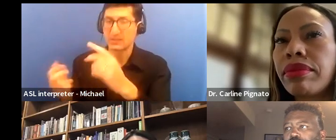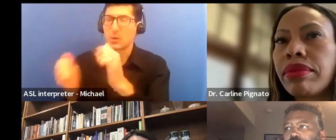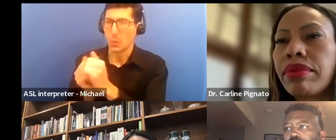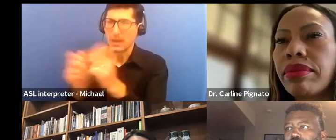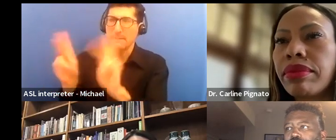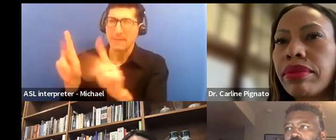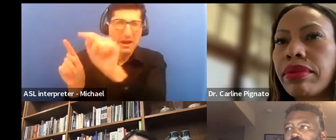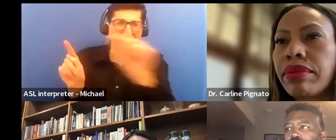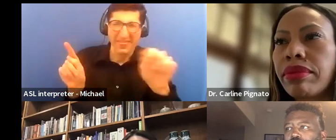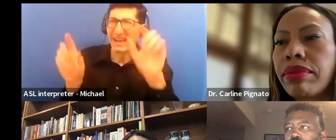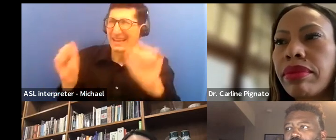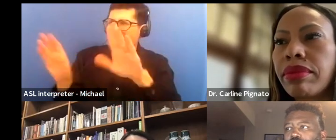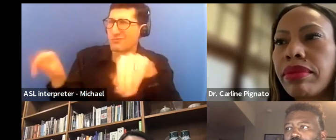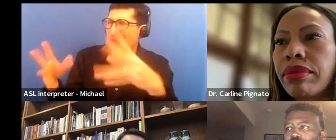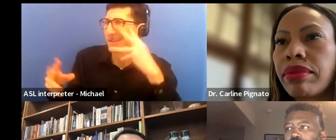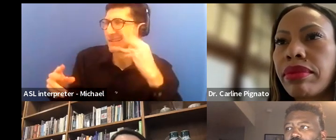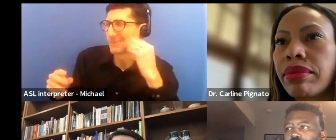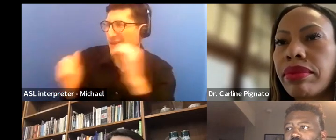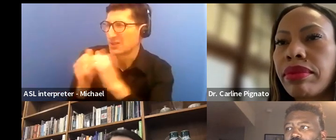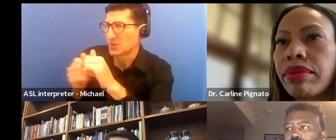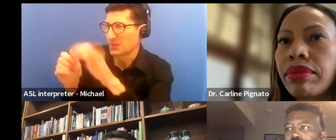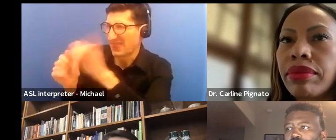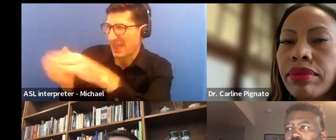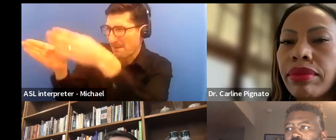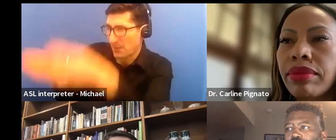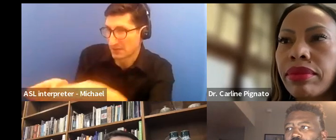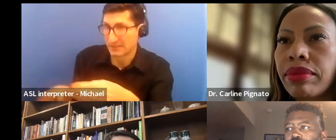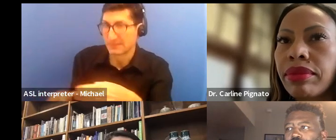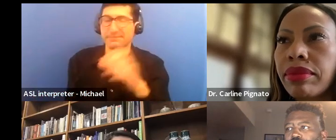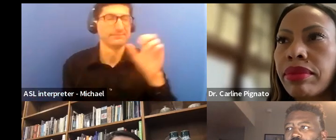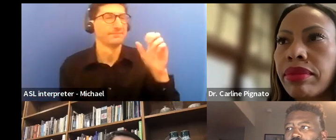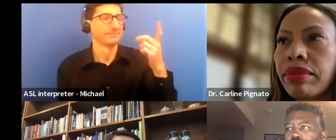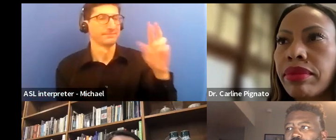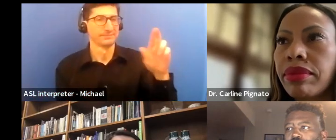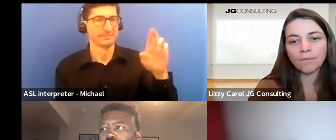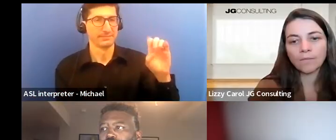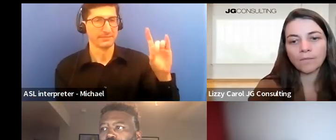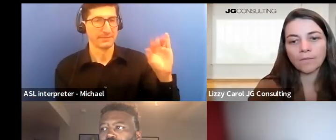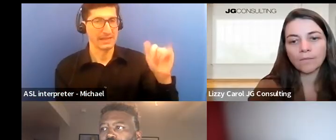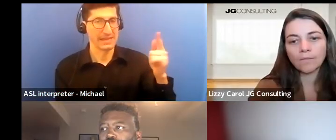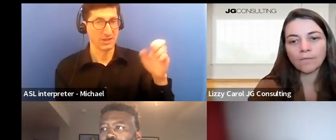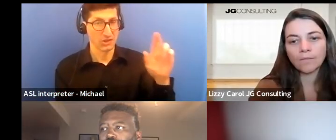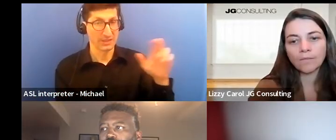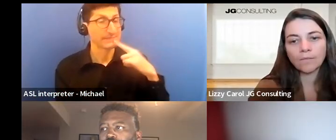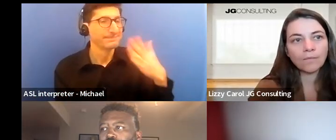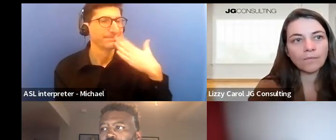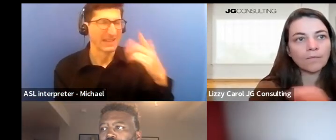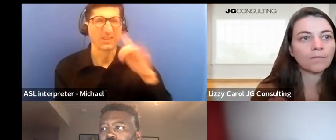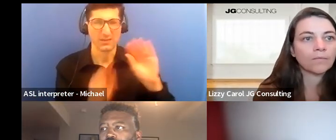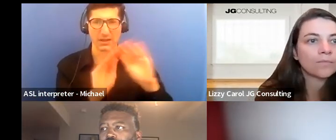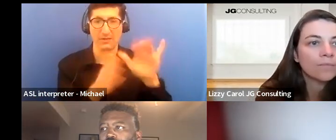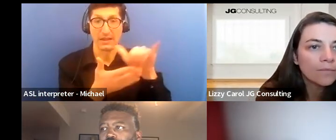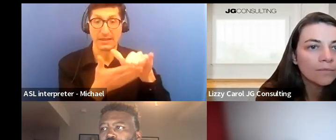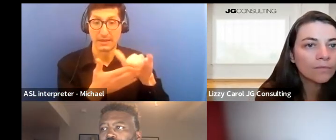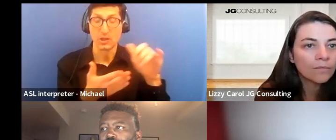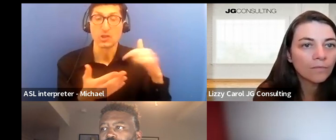feedback is exactly what I'm referring to, yes. Okay, thank you for clarifying that. All right, so when we do the training and the protocol, if I can ask